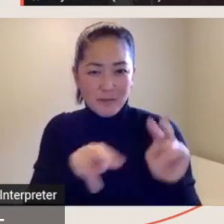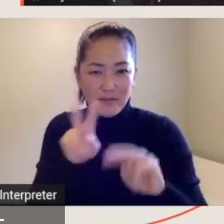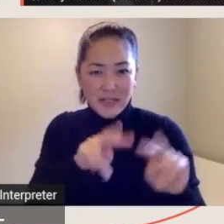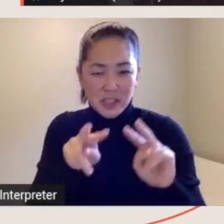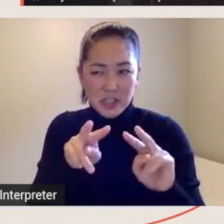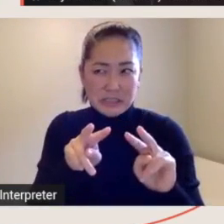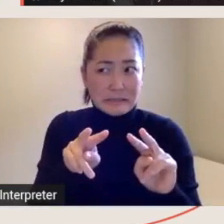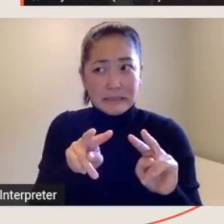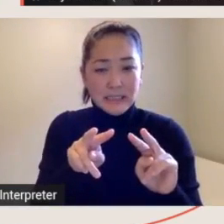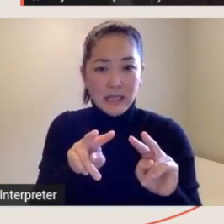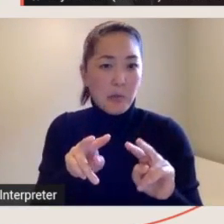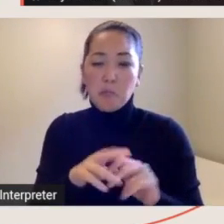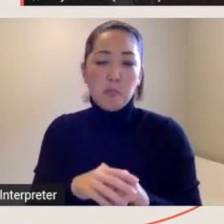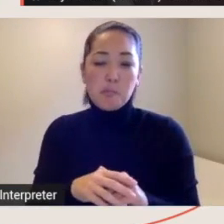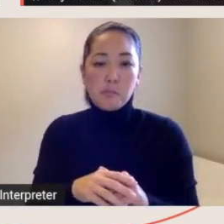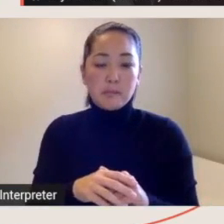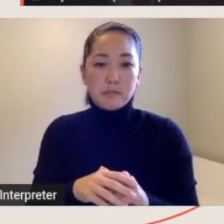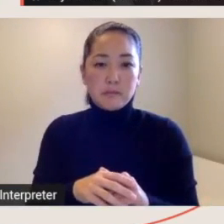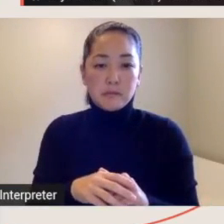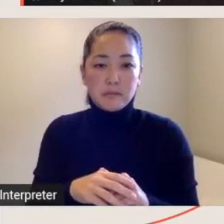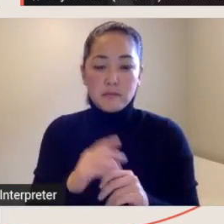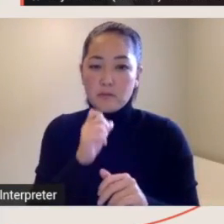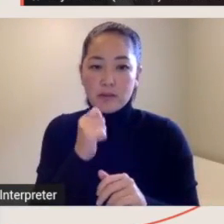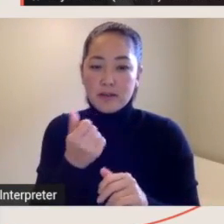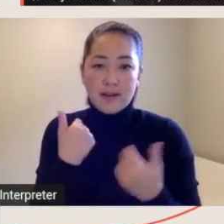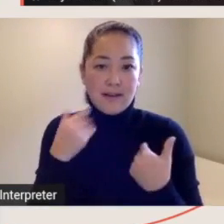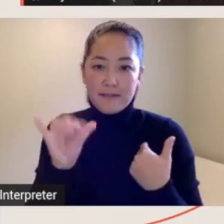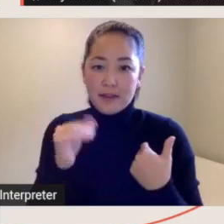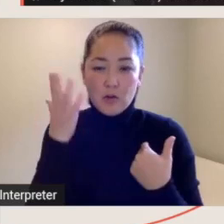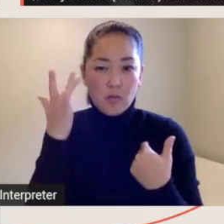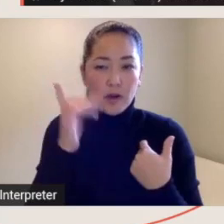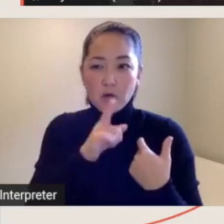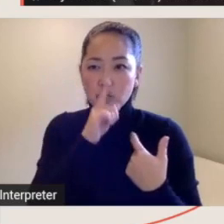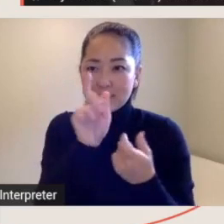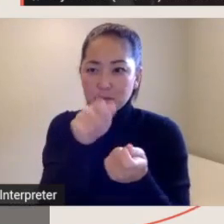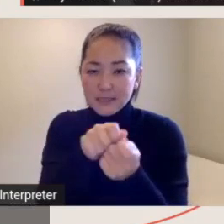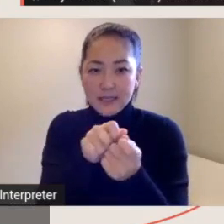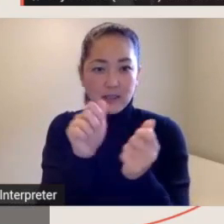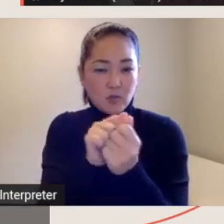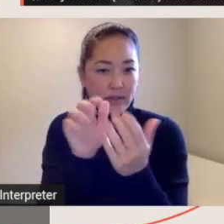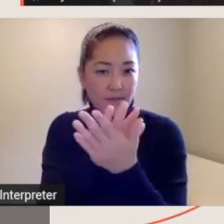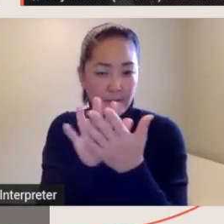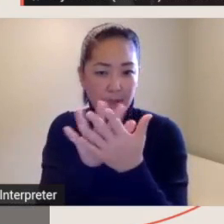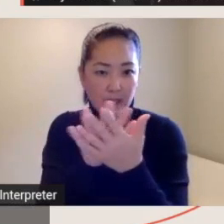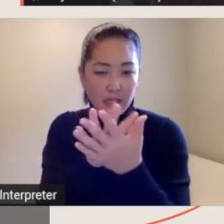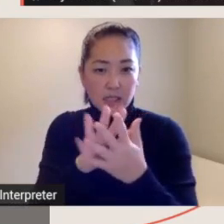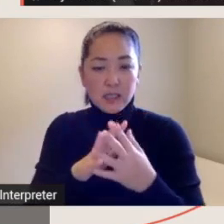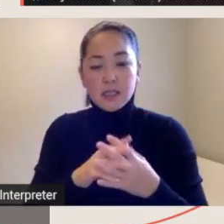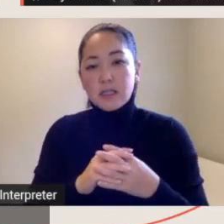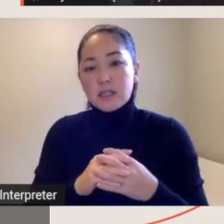something? We didn't have much this, I would say, because we were very also precise in filming. We didn't film like